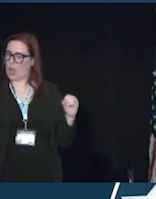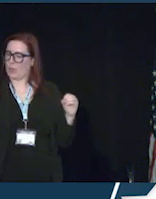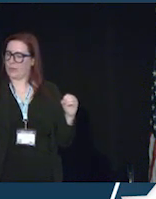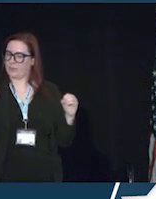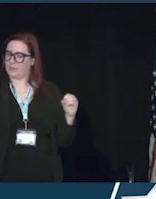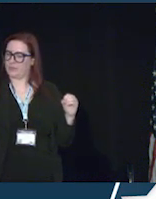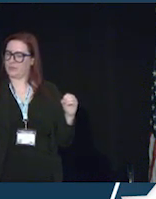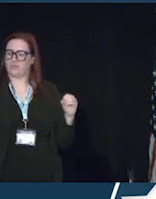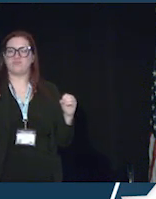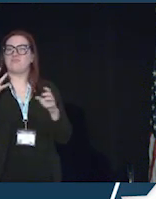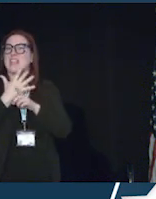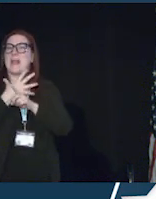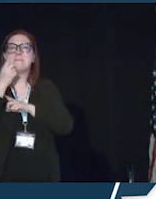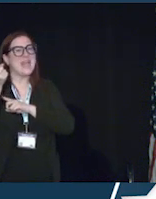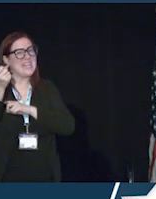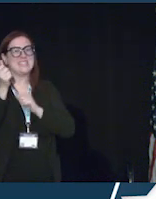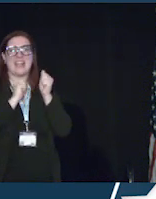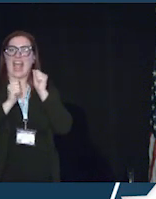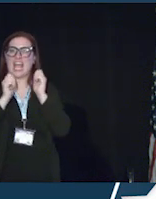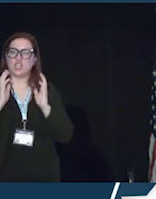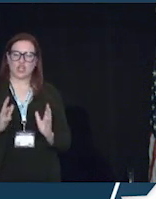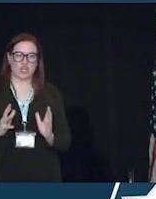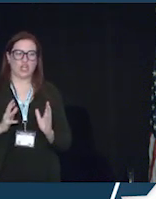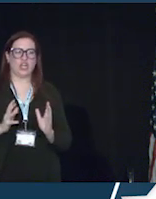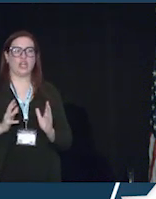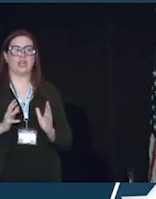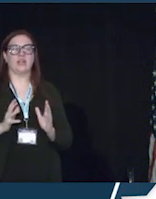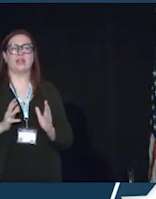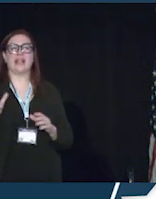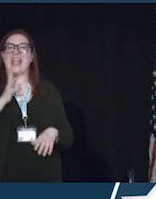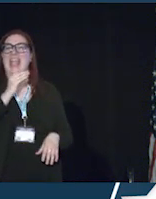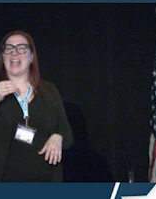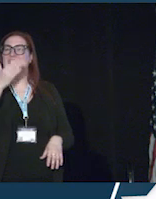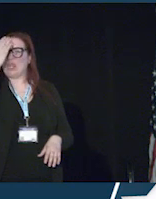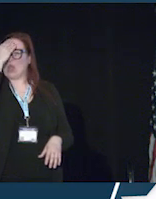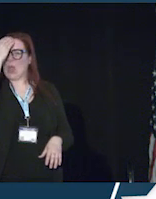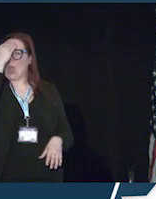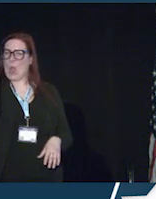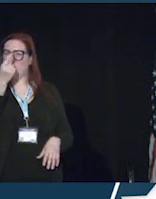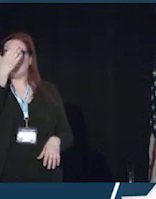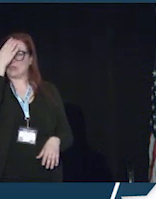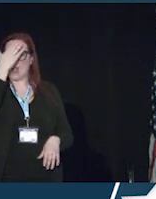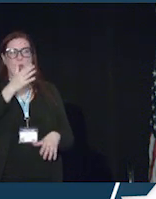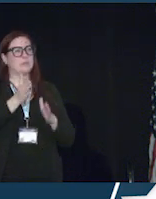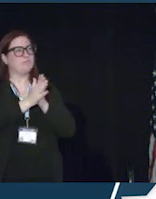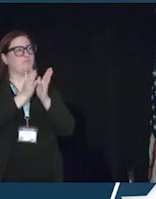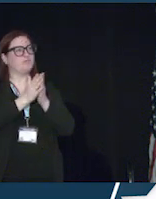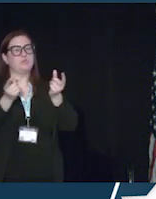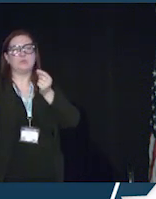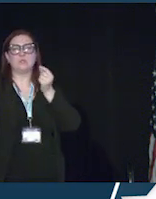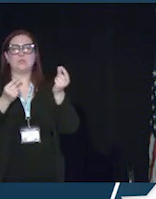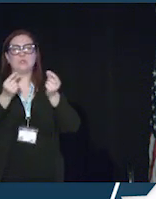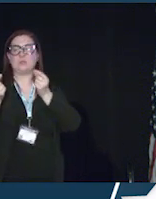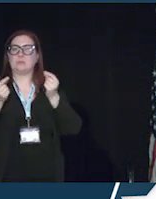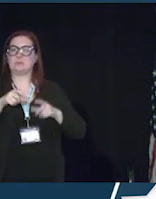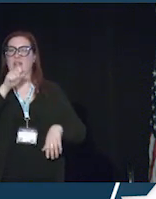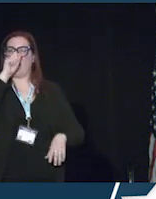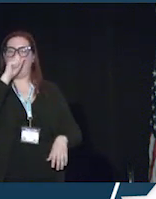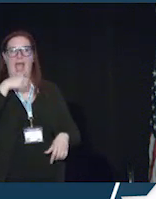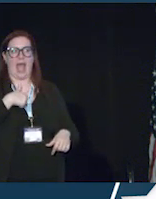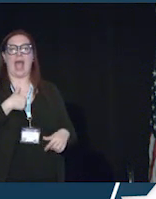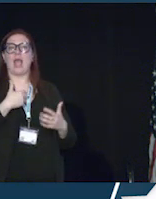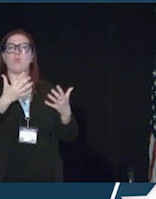amazing actor, and he always knows what to do, and I always